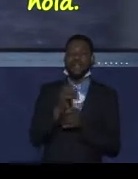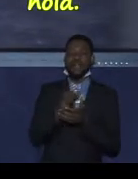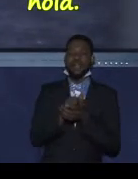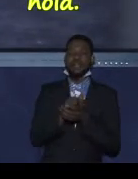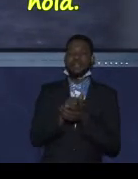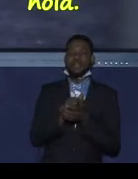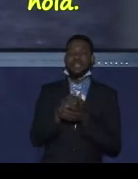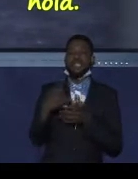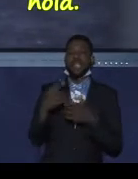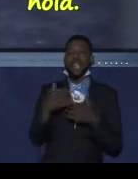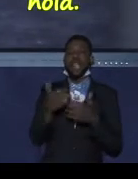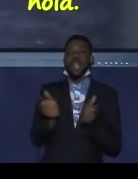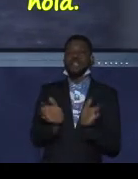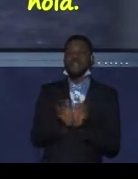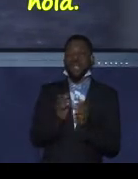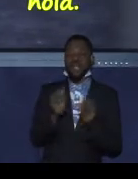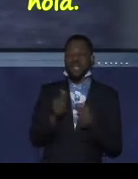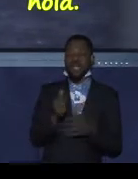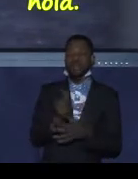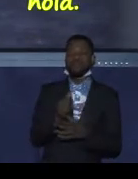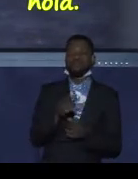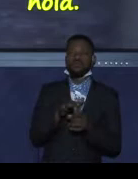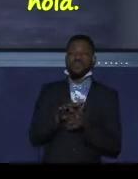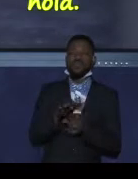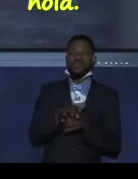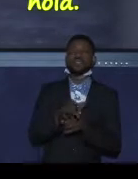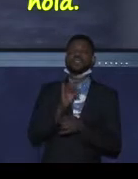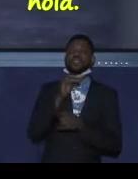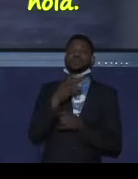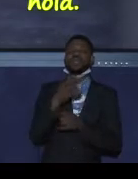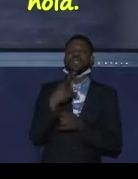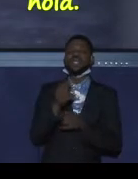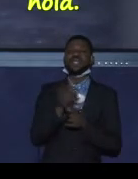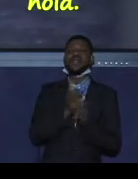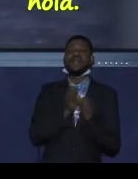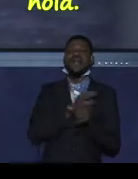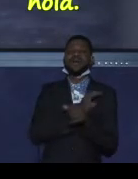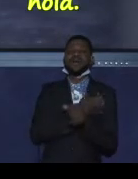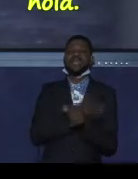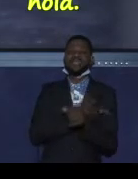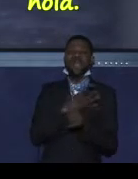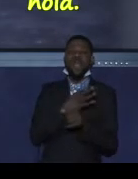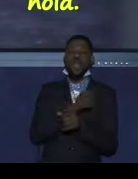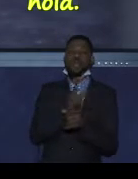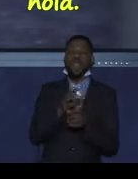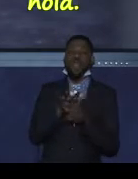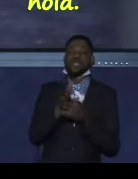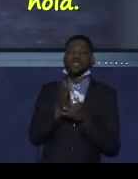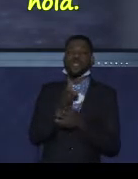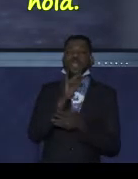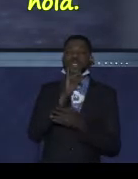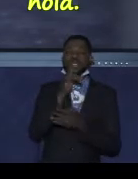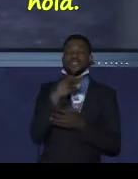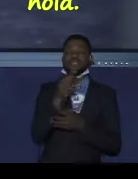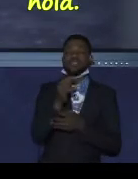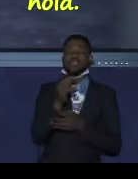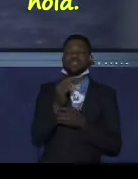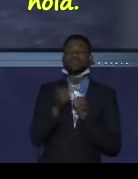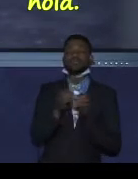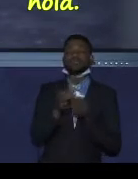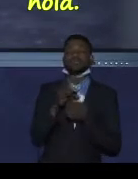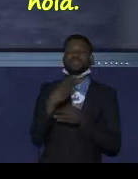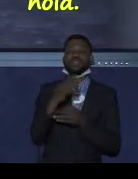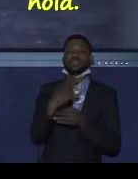solid that the container can hold. I'll take that again. The capacity of a container is